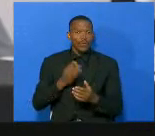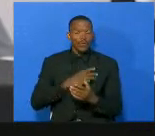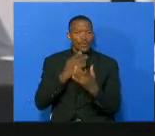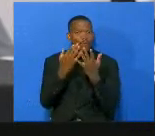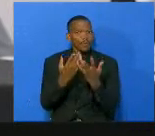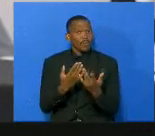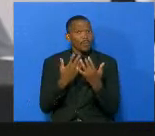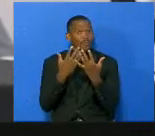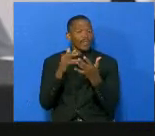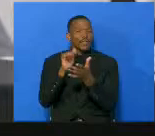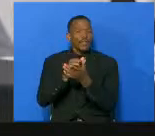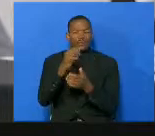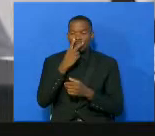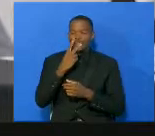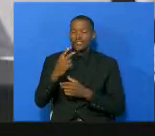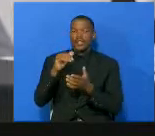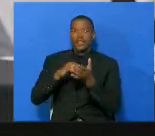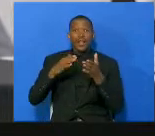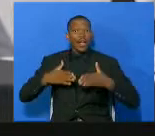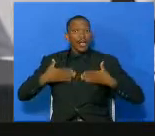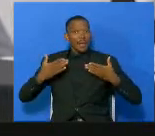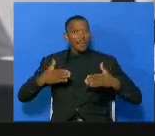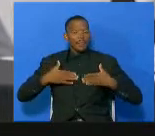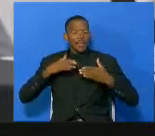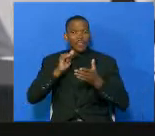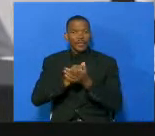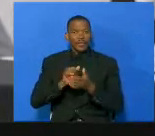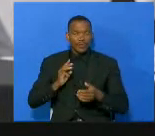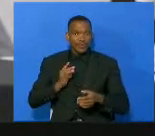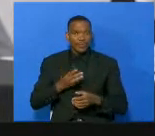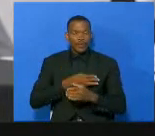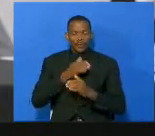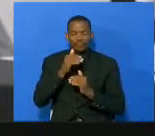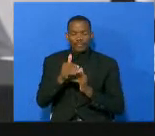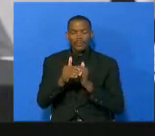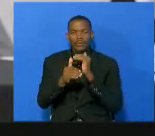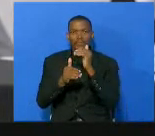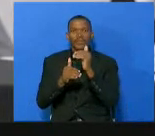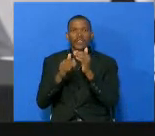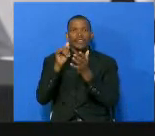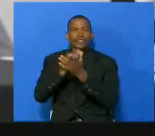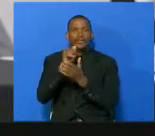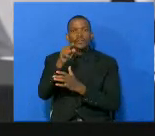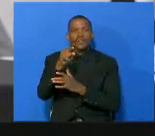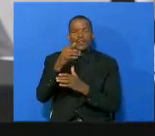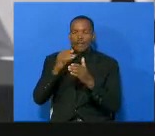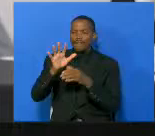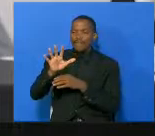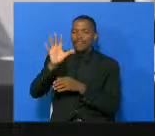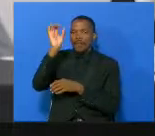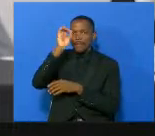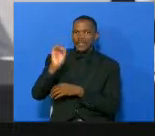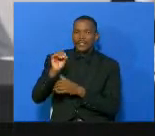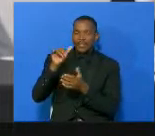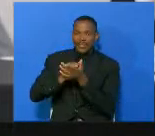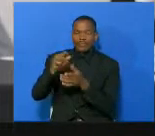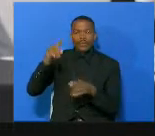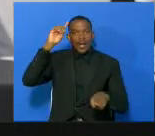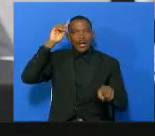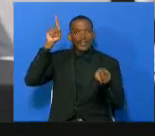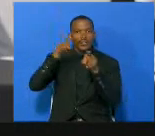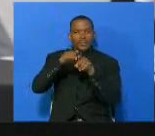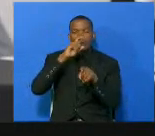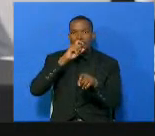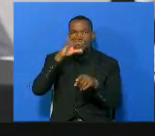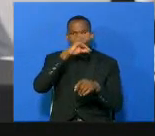se lebogalang le re se itumelela ka gore re kgonne go gata temanyana ya gore mme a 5% eno o dumelaneng a